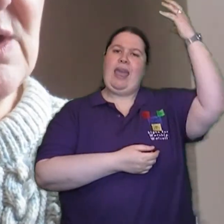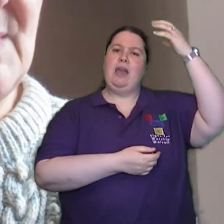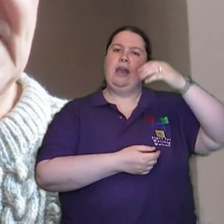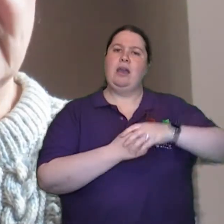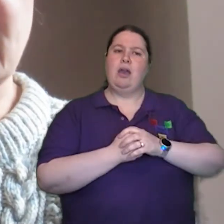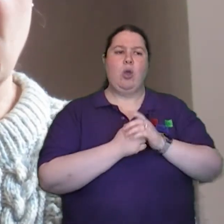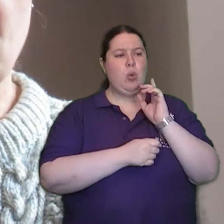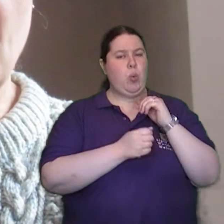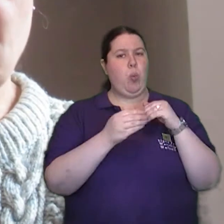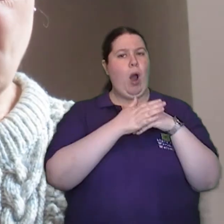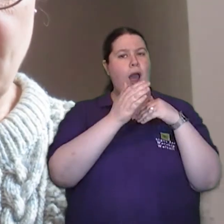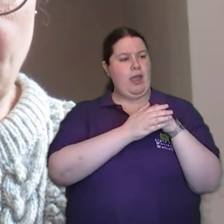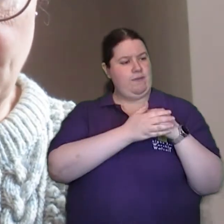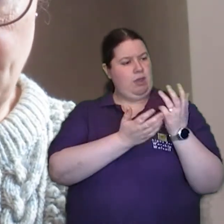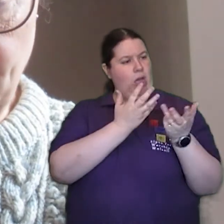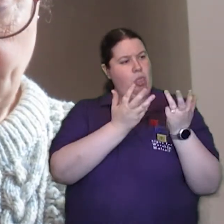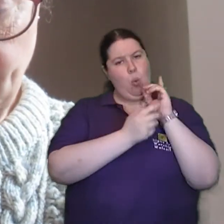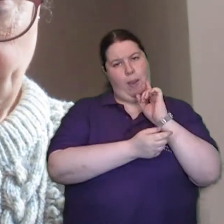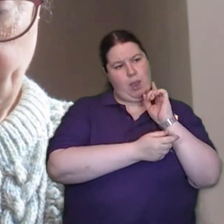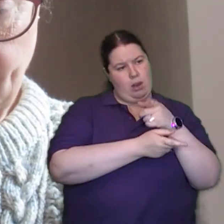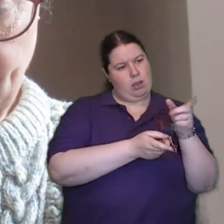his concubines, might drink from them.